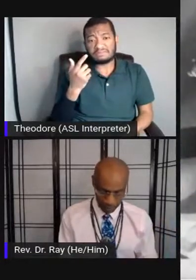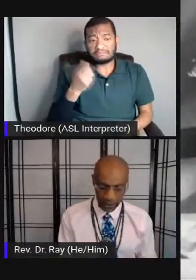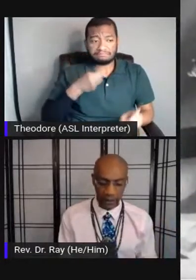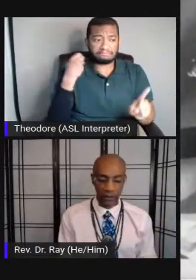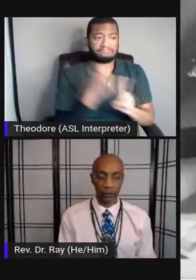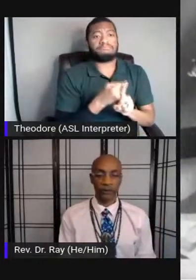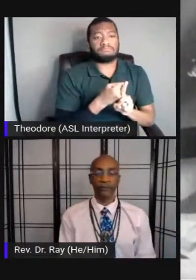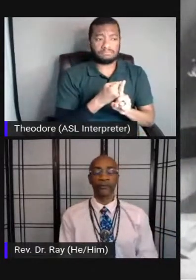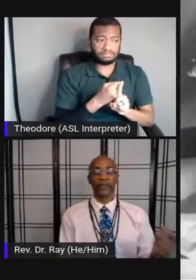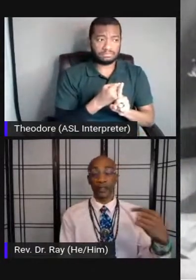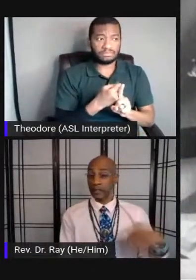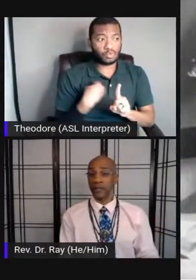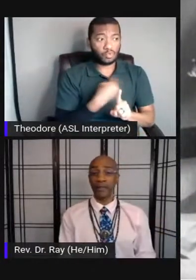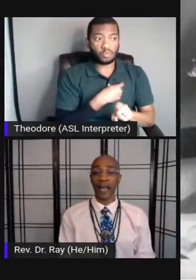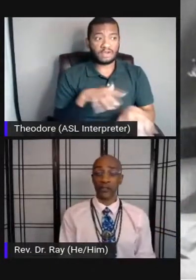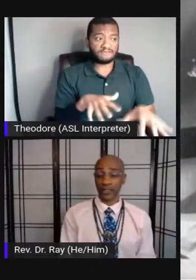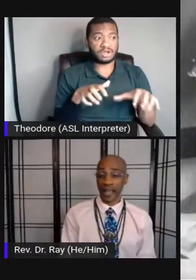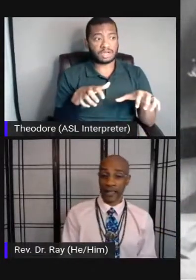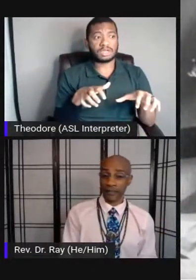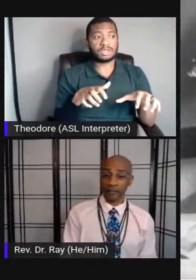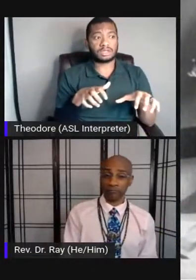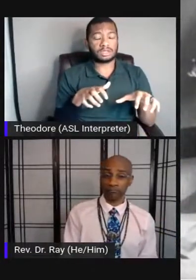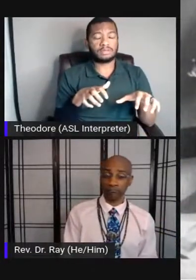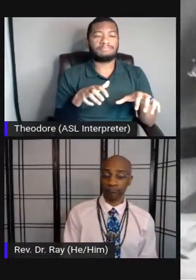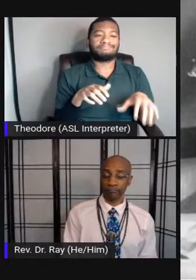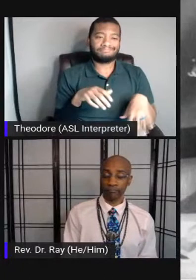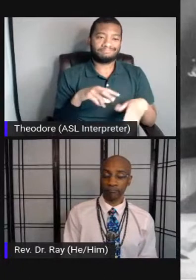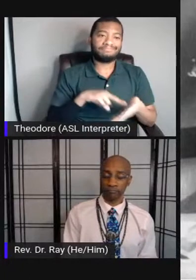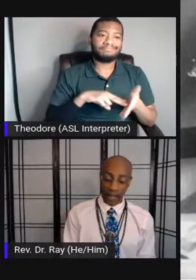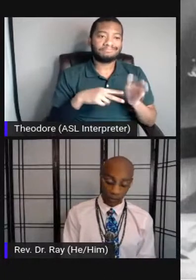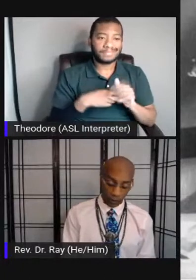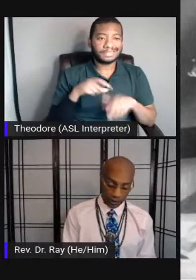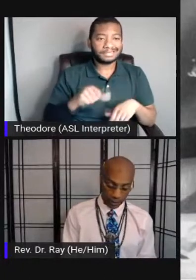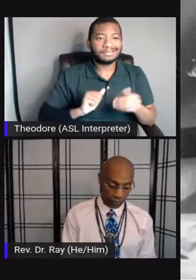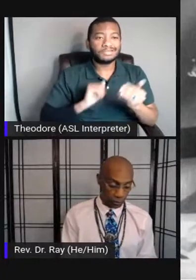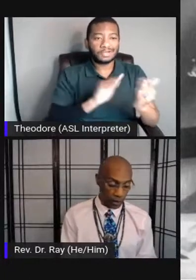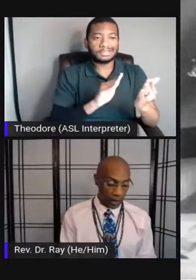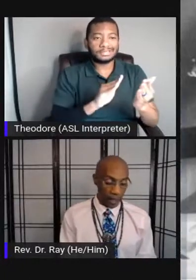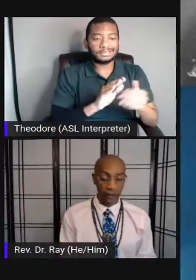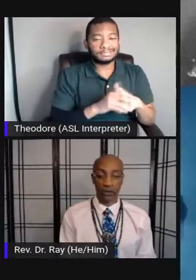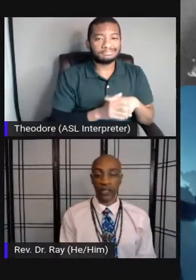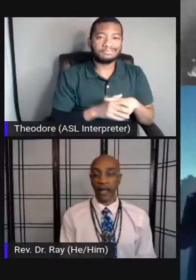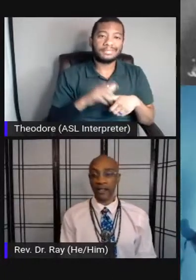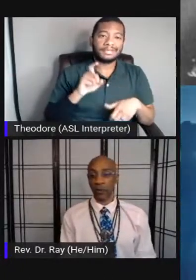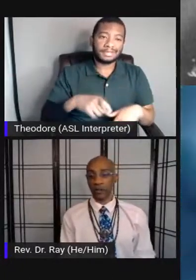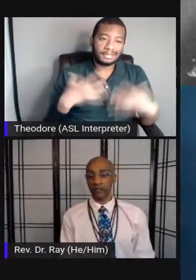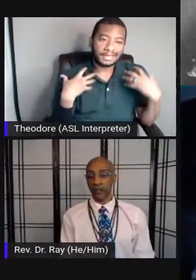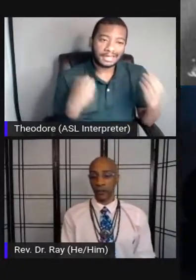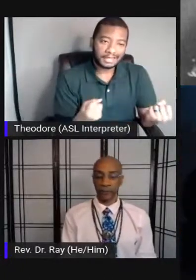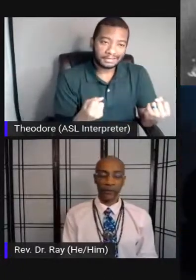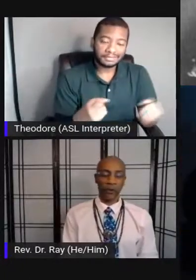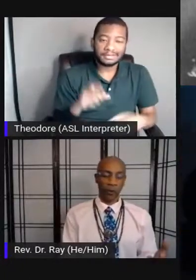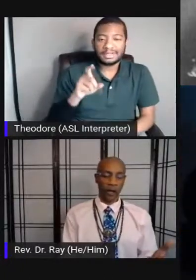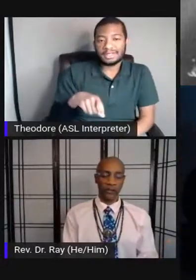It needs to be healed. It needs to be exercised. Now, what does it mean to exercise one's